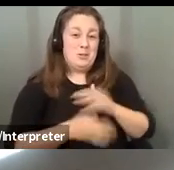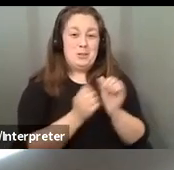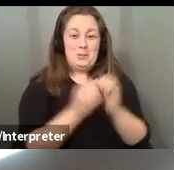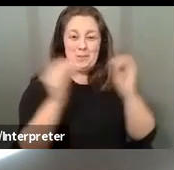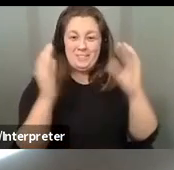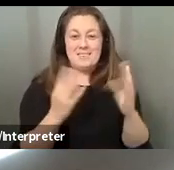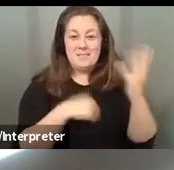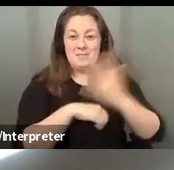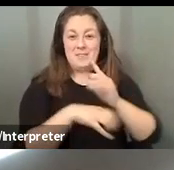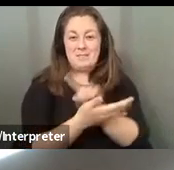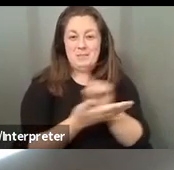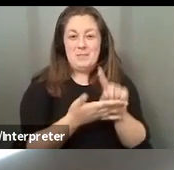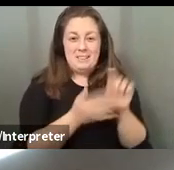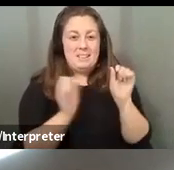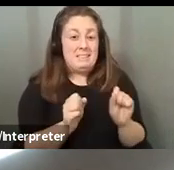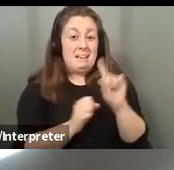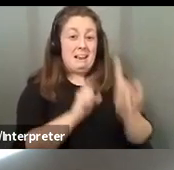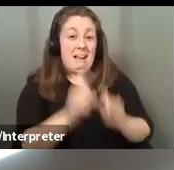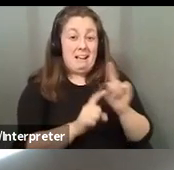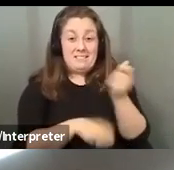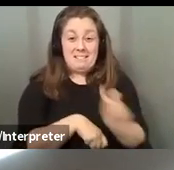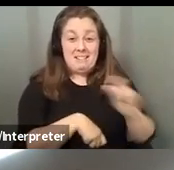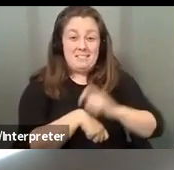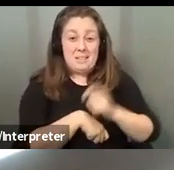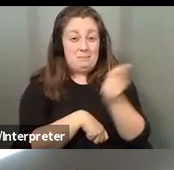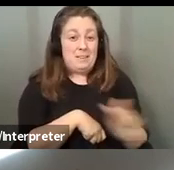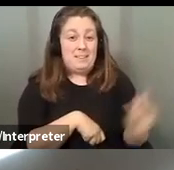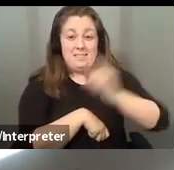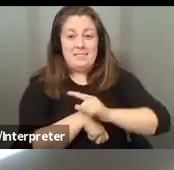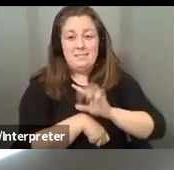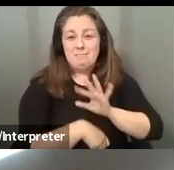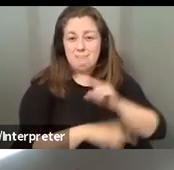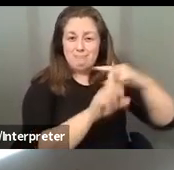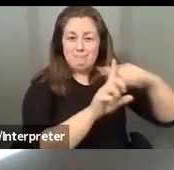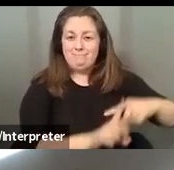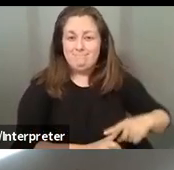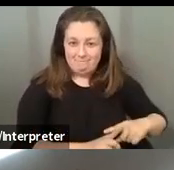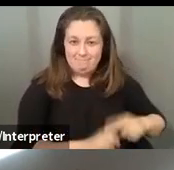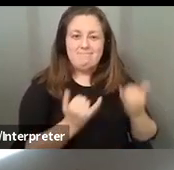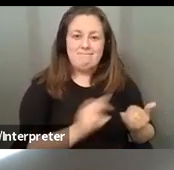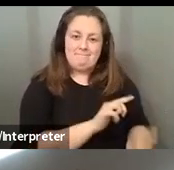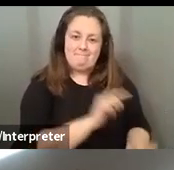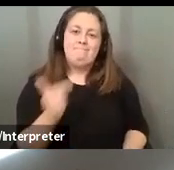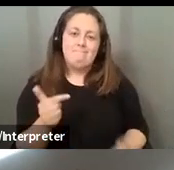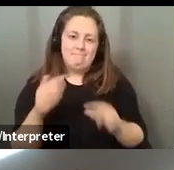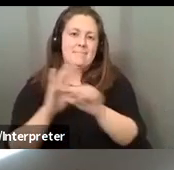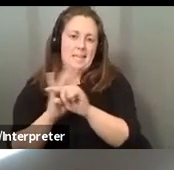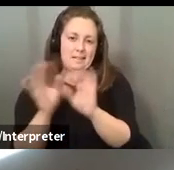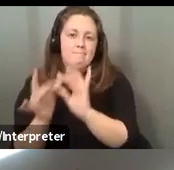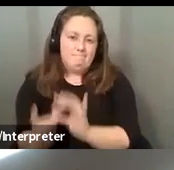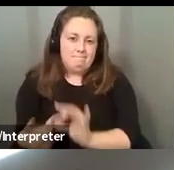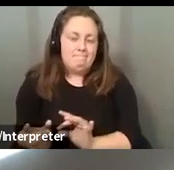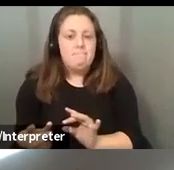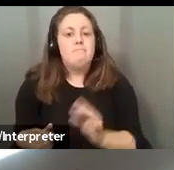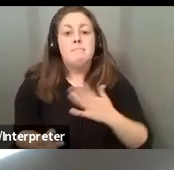knowing that I can ask questions any day of the week. So that's pretty good with the positives. Some of the negatives were that